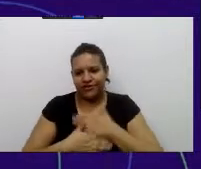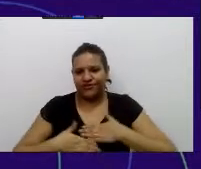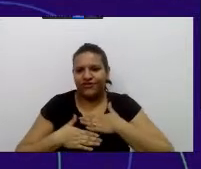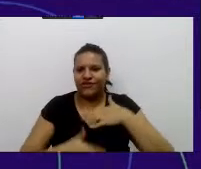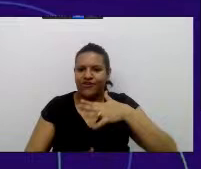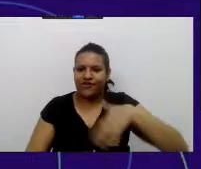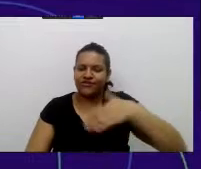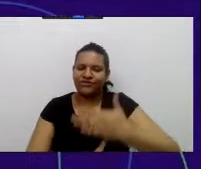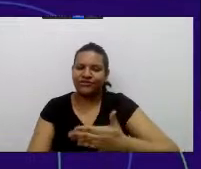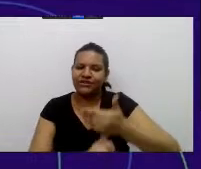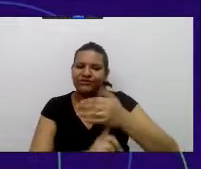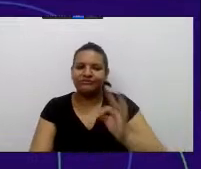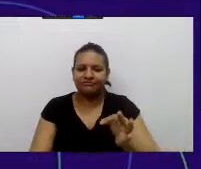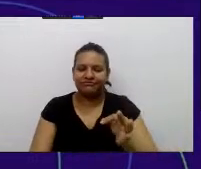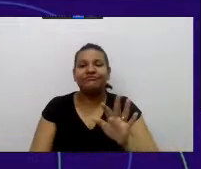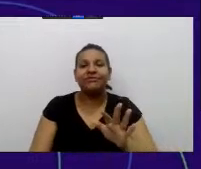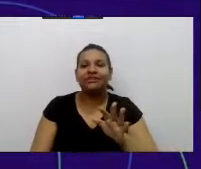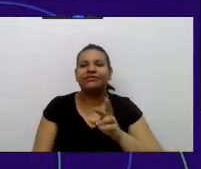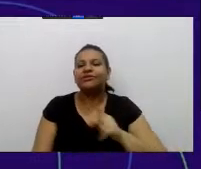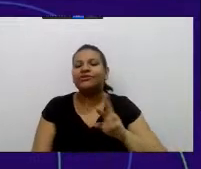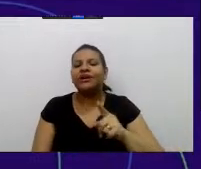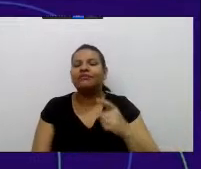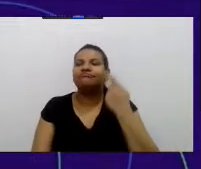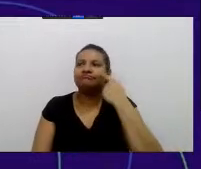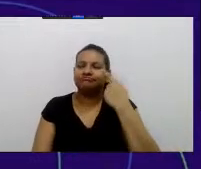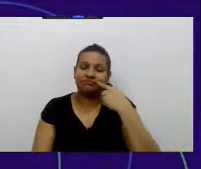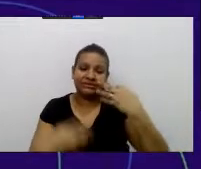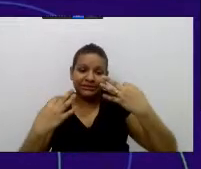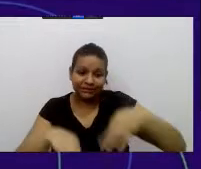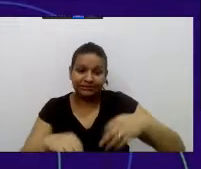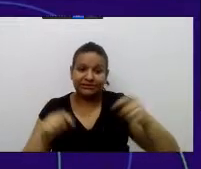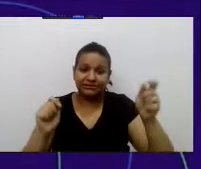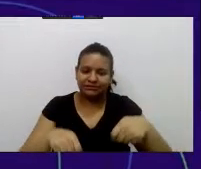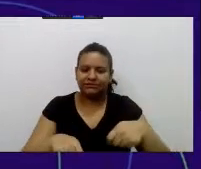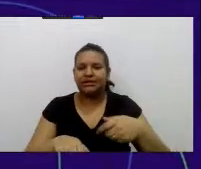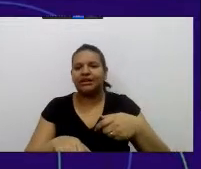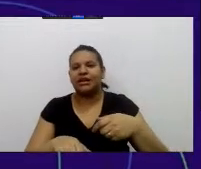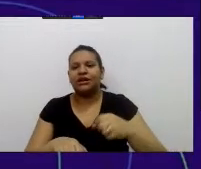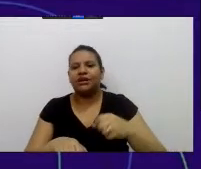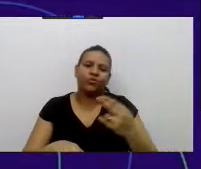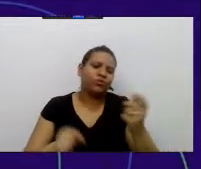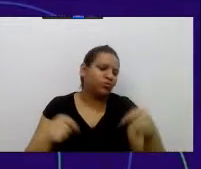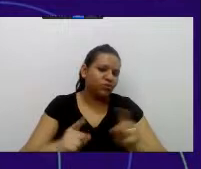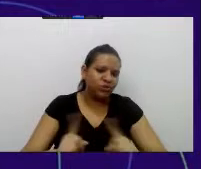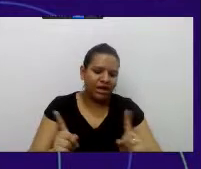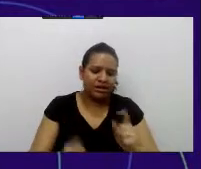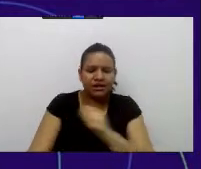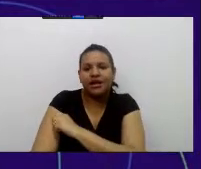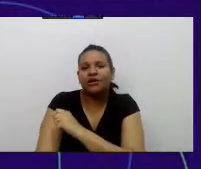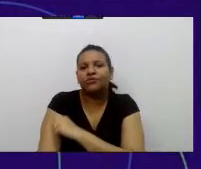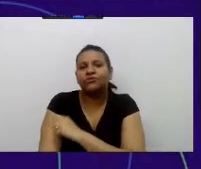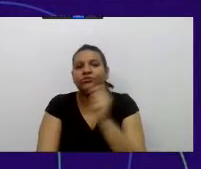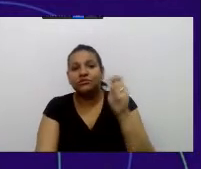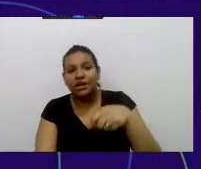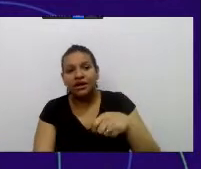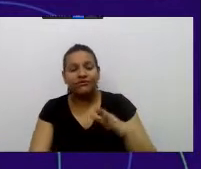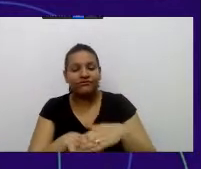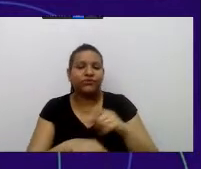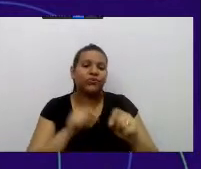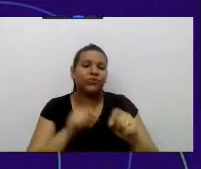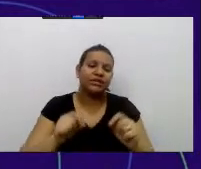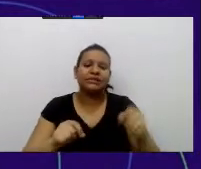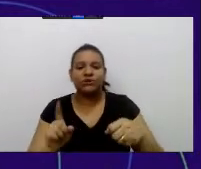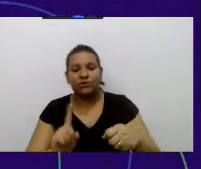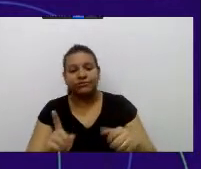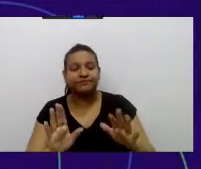I wasn't sure how much my students could do. And the reason I started using it was because I was getting, like I mentioned earlier, I was getting